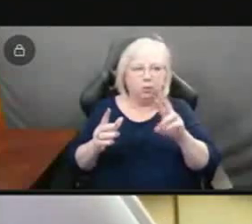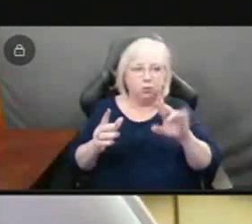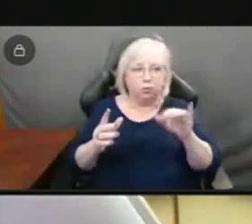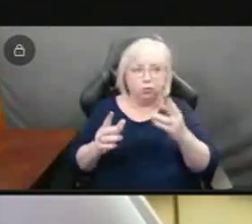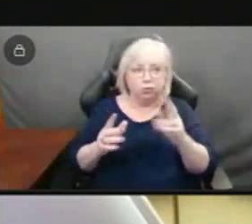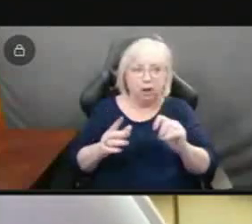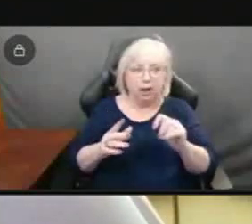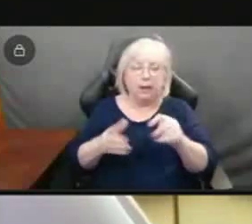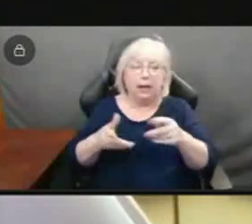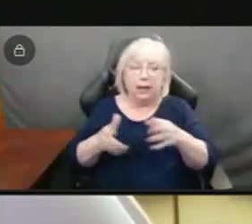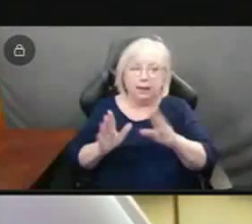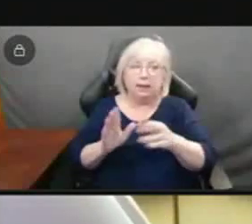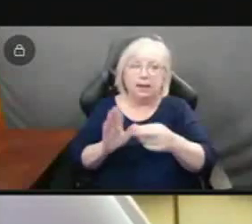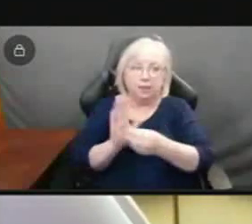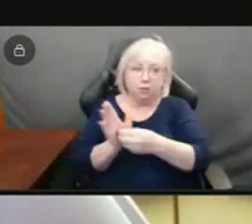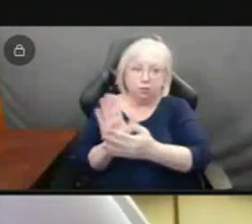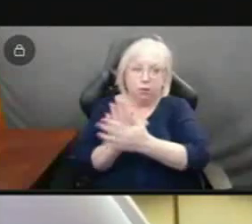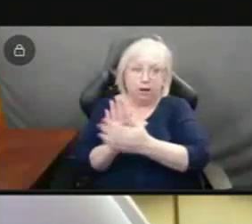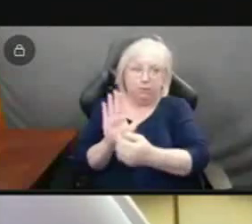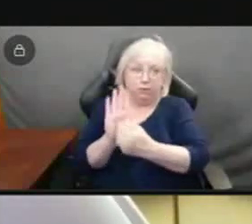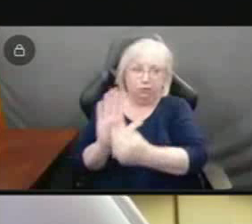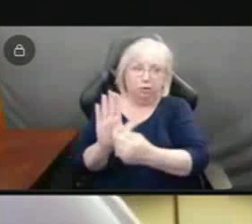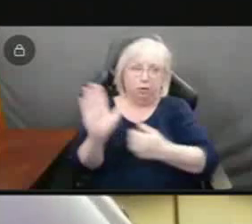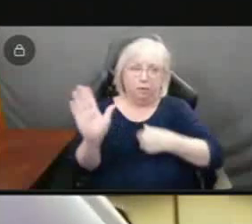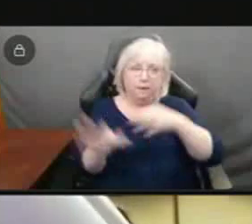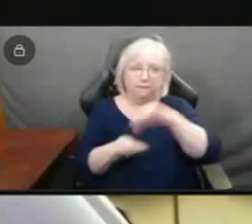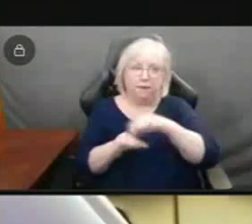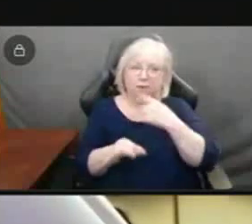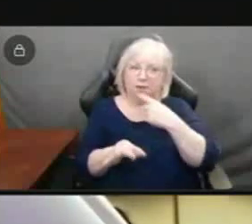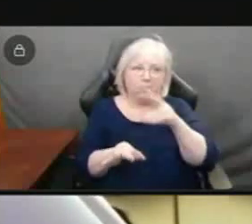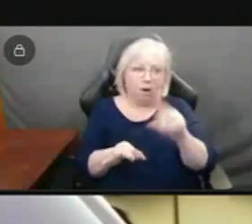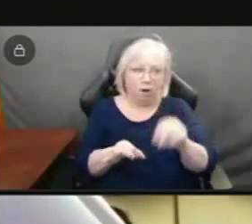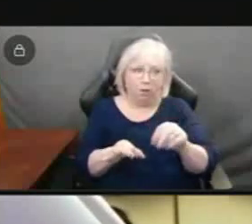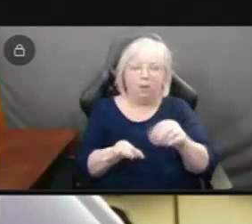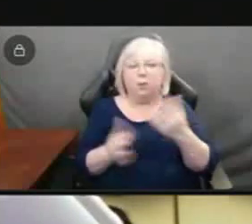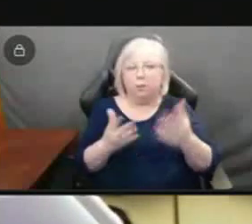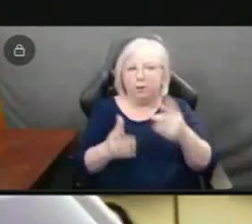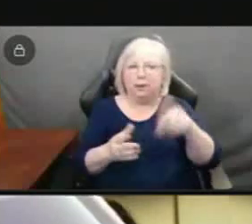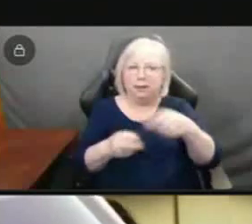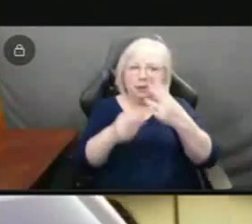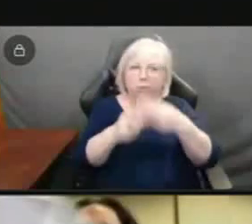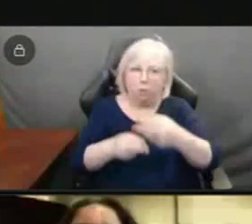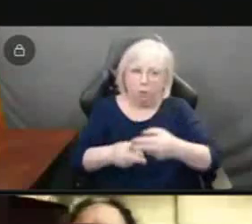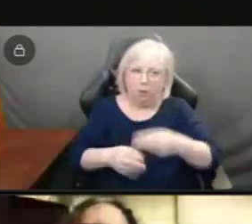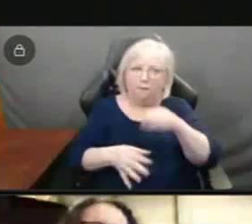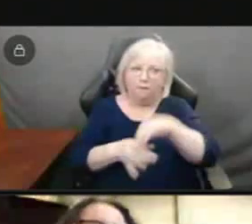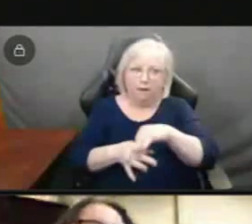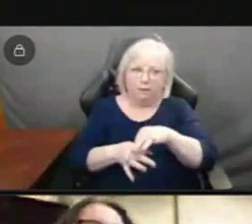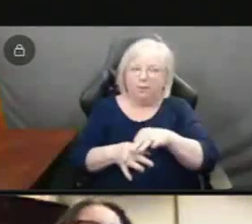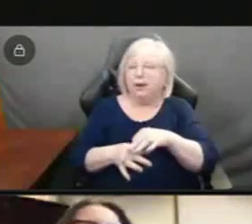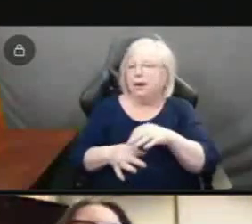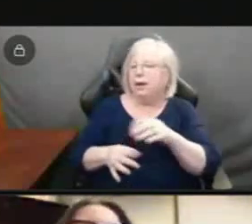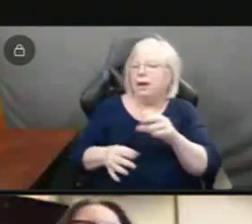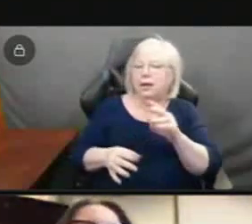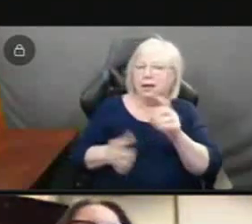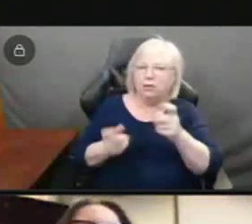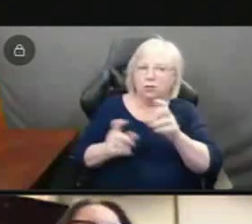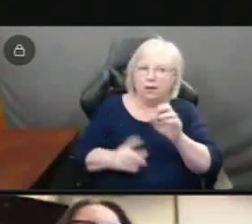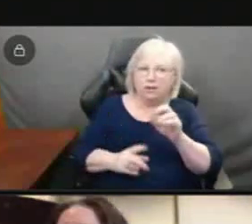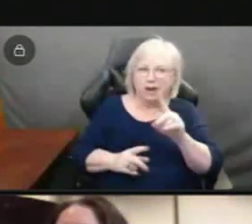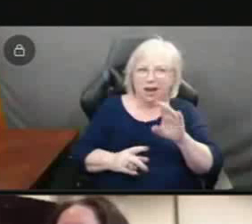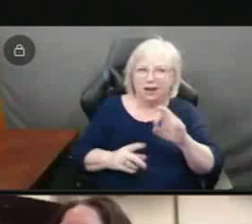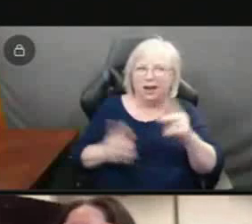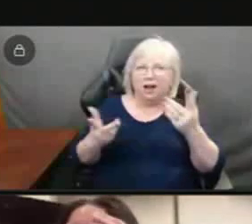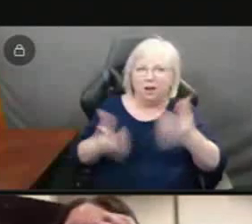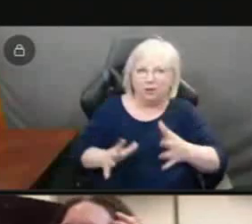vote is no on that. Yes. And we probably need to do a roll call. Director Adcock already has. Okay. We were just